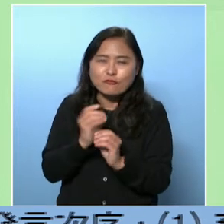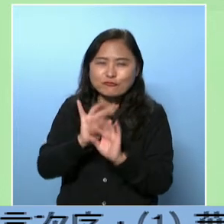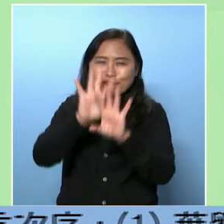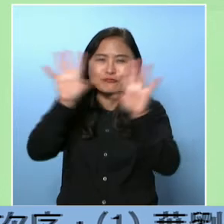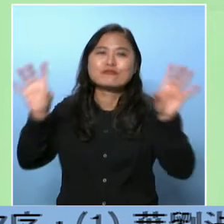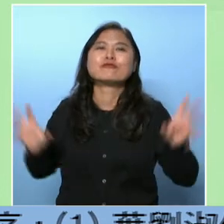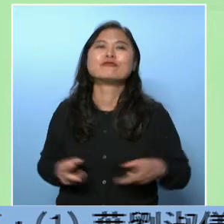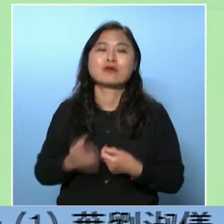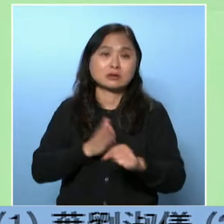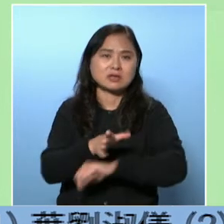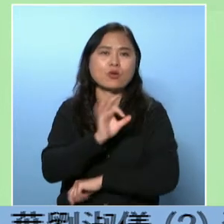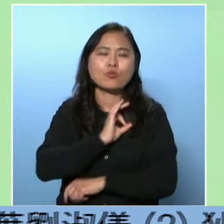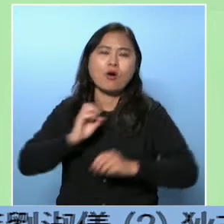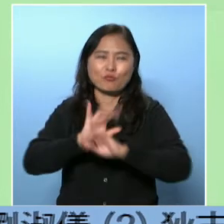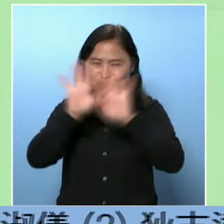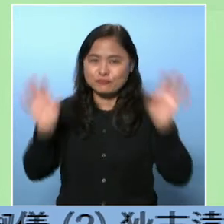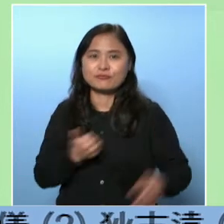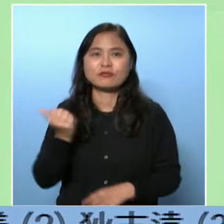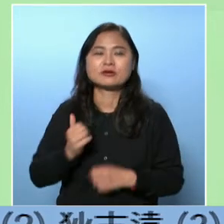need and all the business